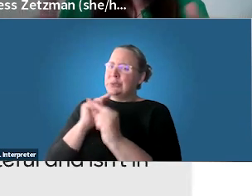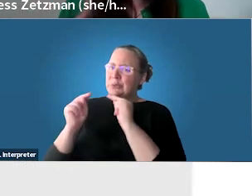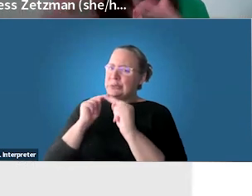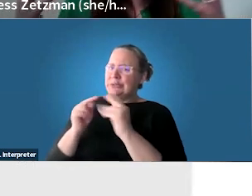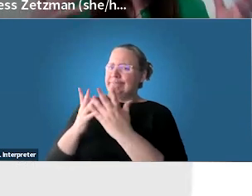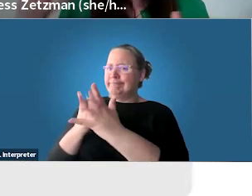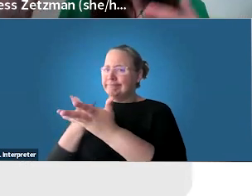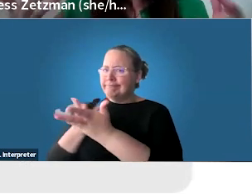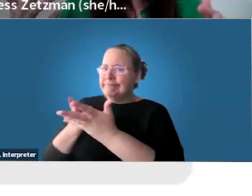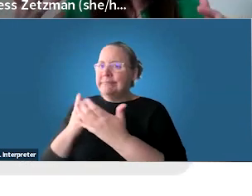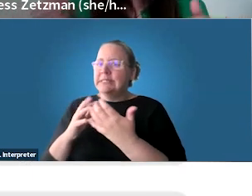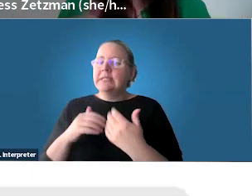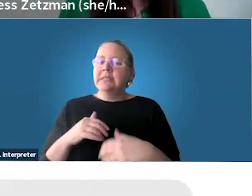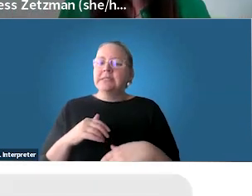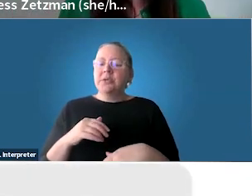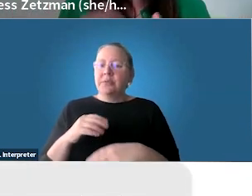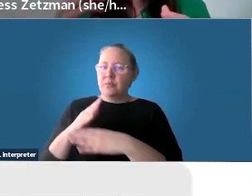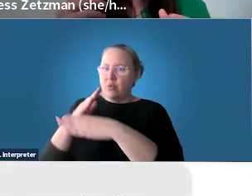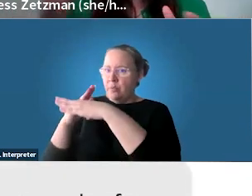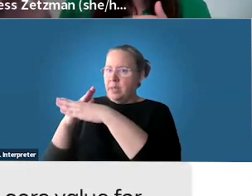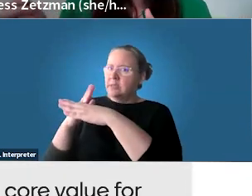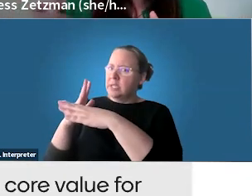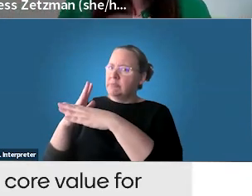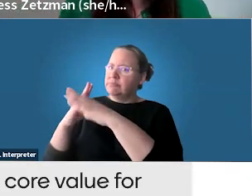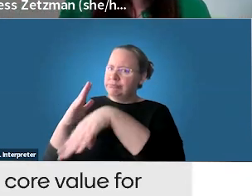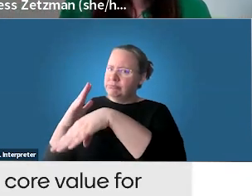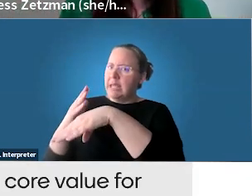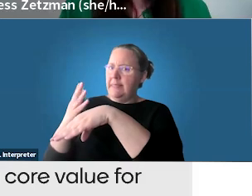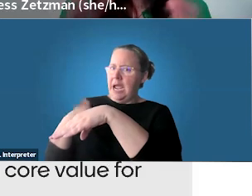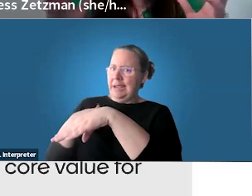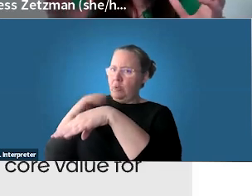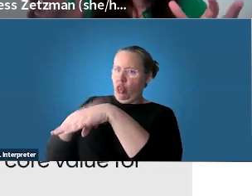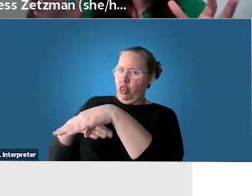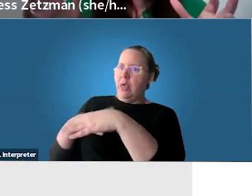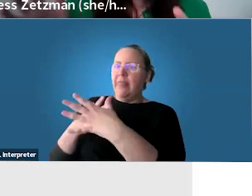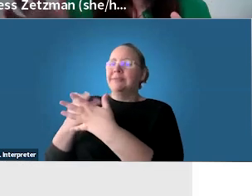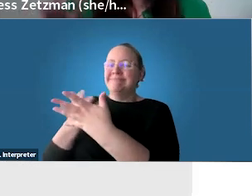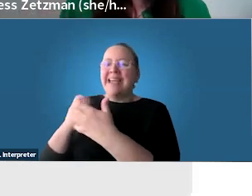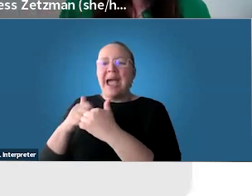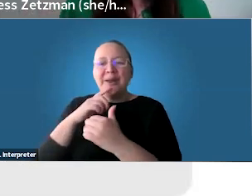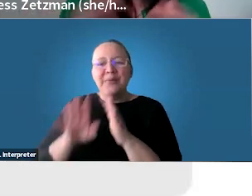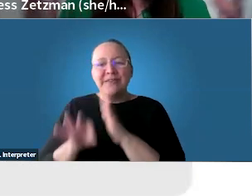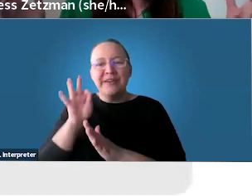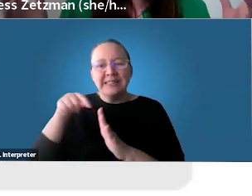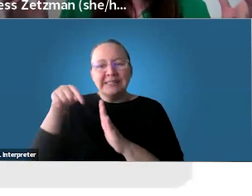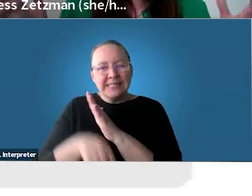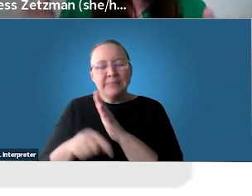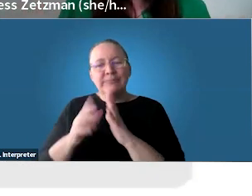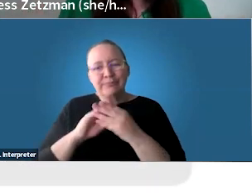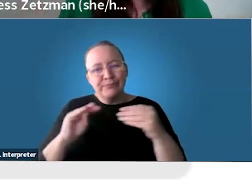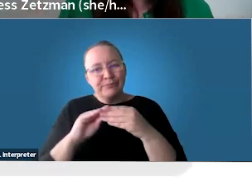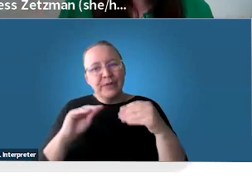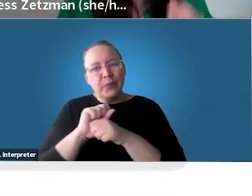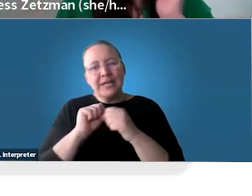common roadblocks that are stopping a lot of our work? And then also, as we dive into the deep narratives, how do we find common deep narratives that we can all be